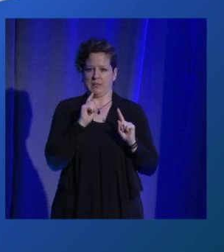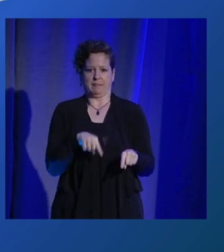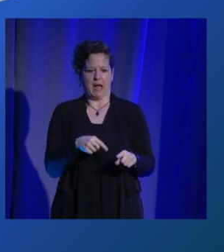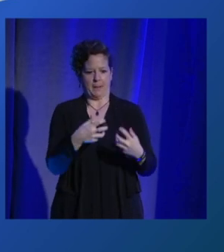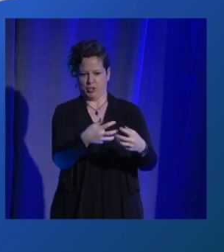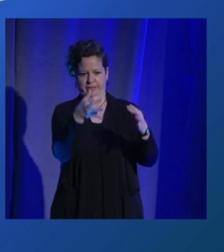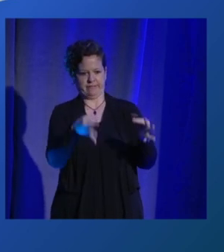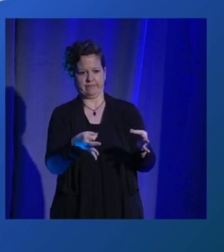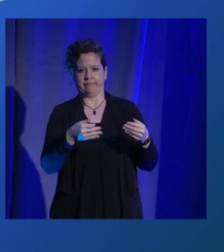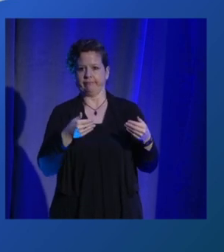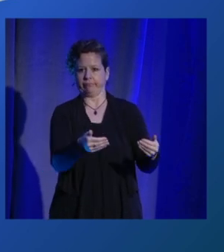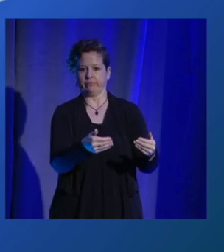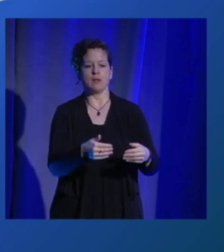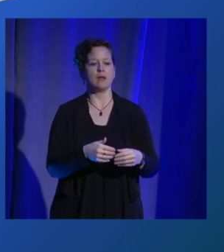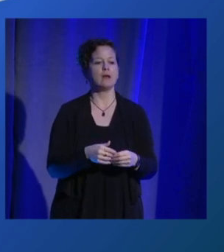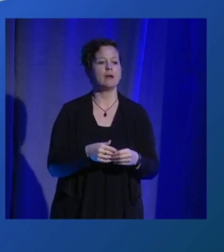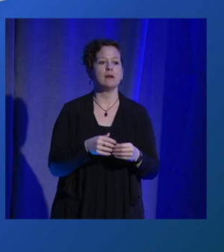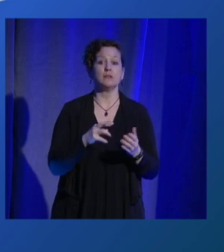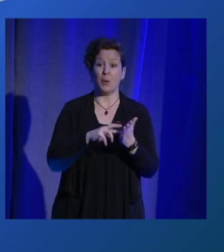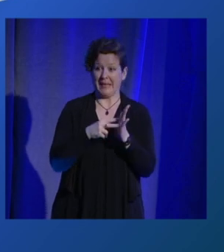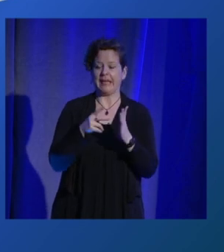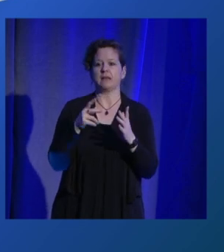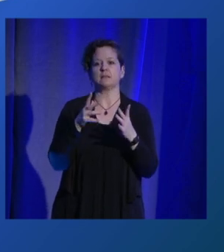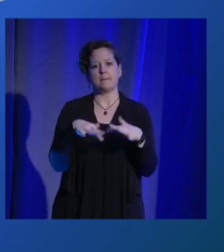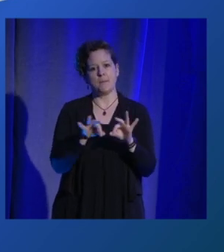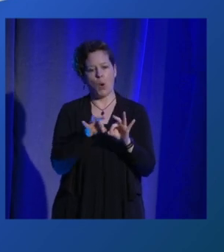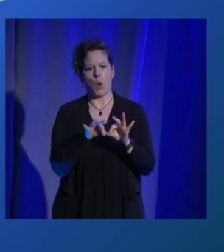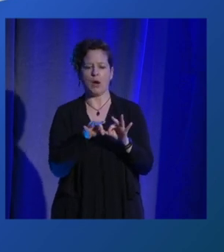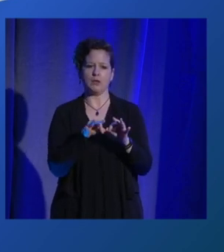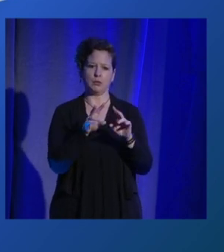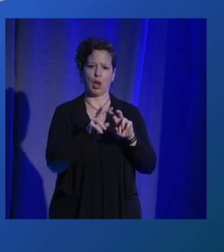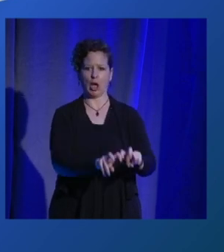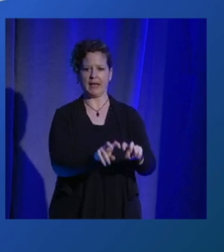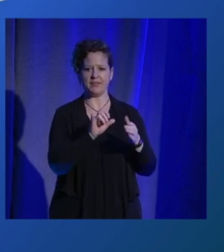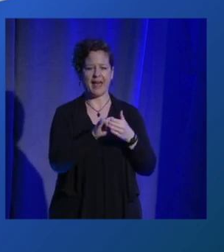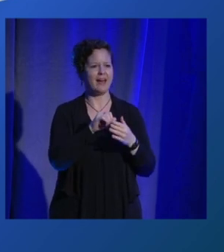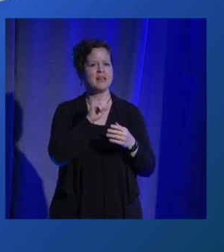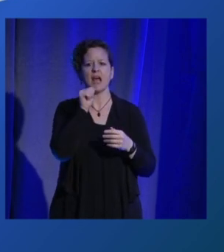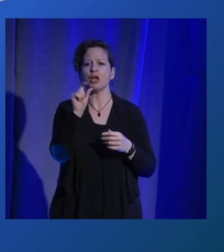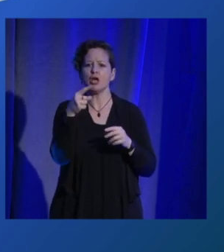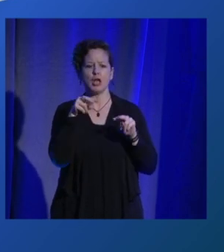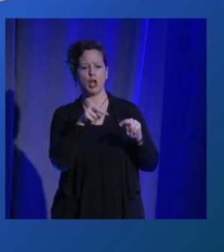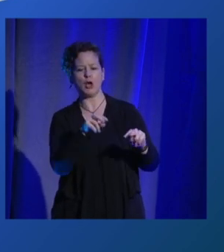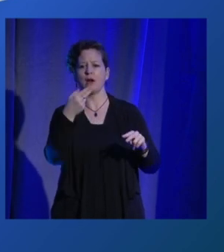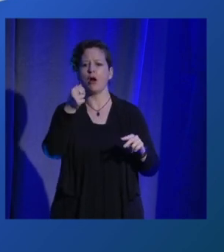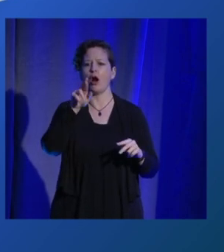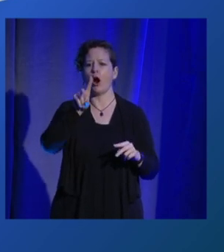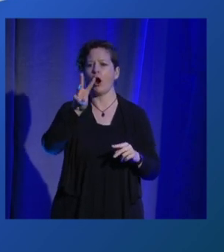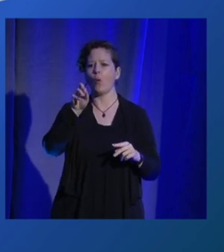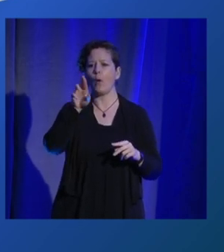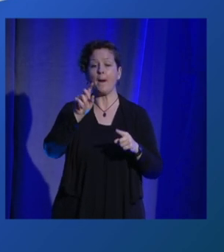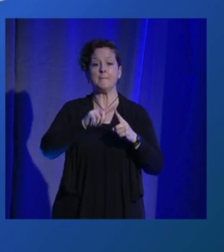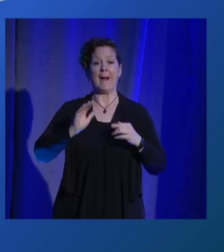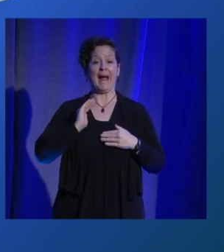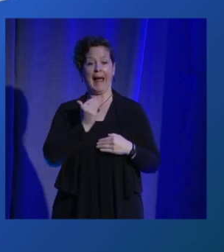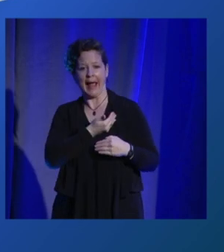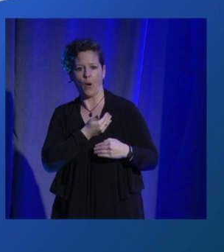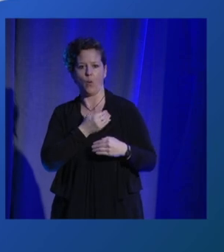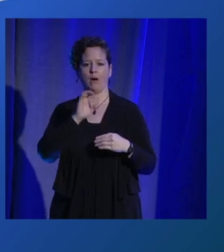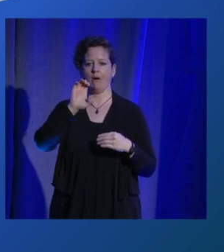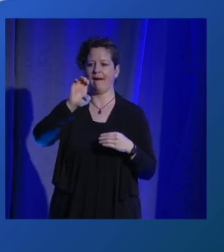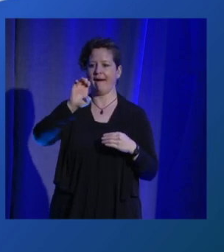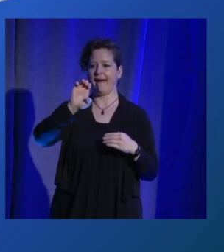to think about it's not just about guard rails right how do we embed our ethical values into